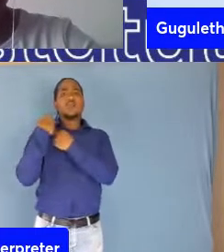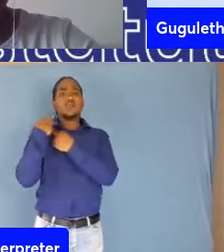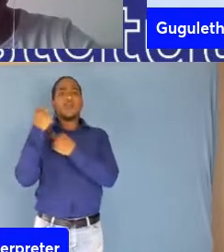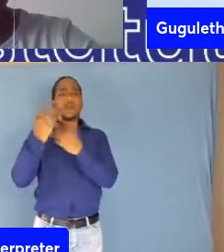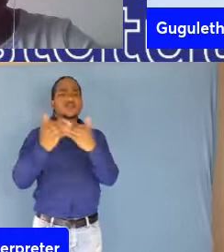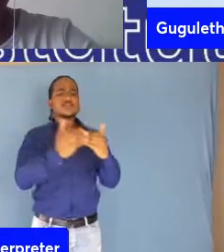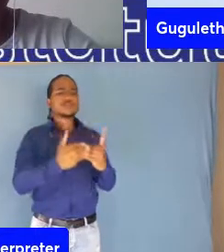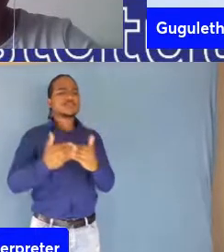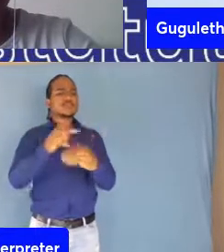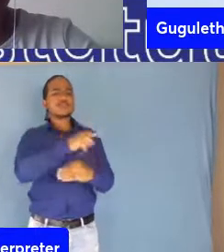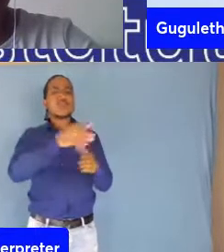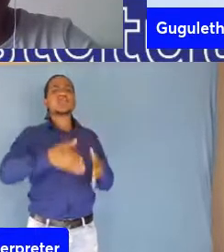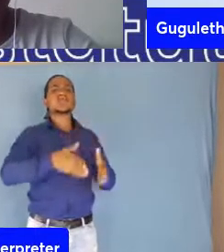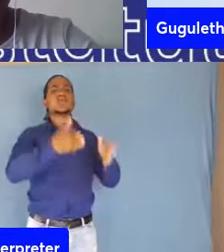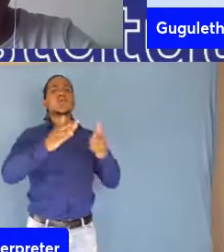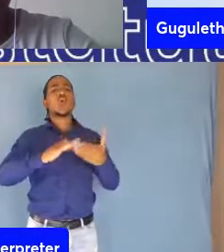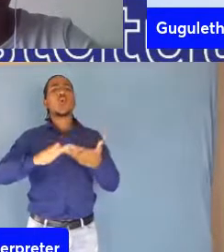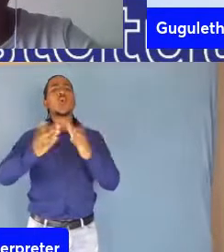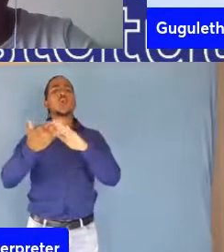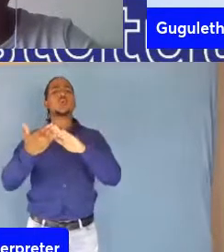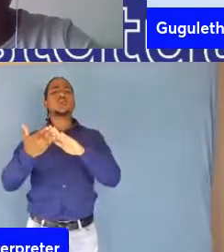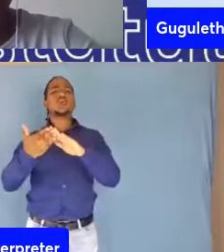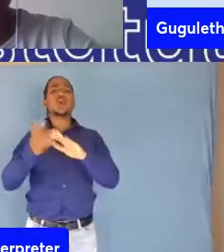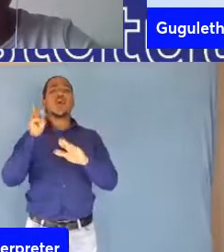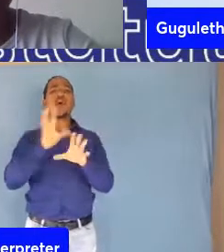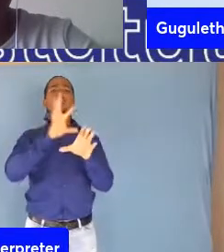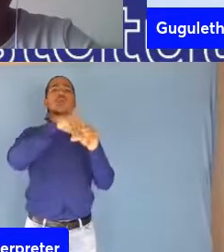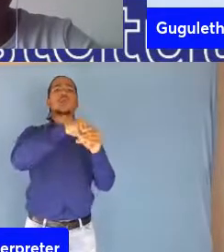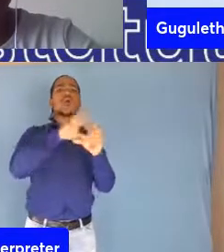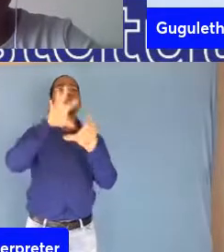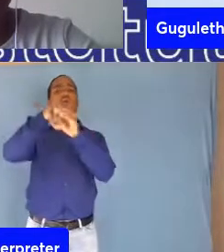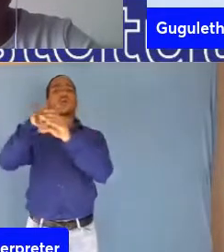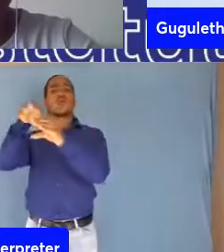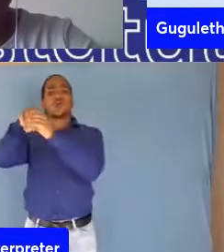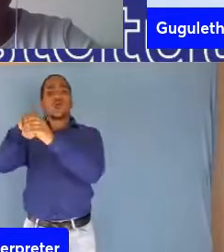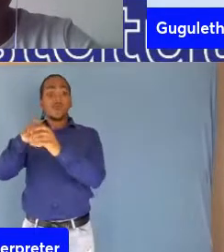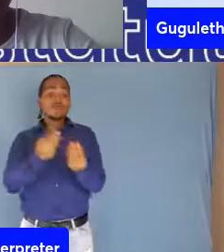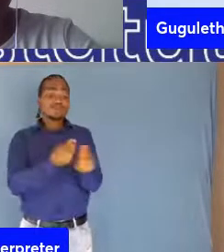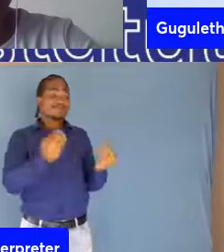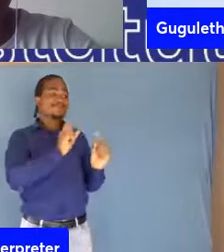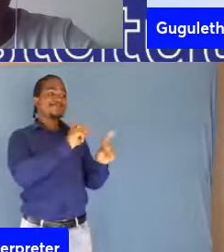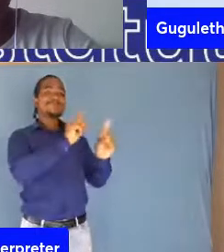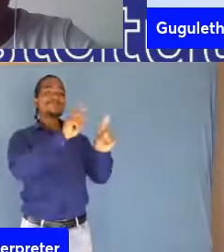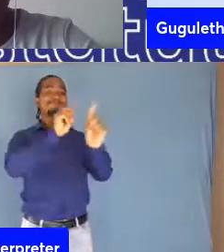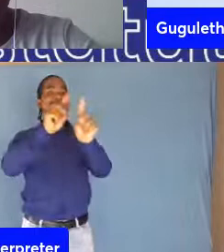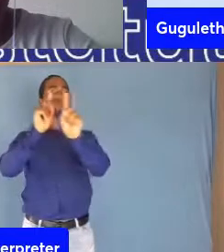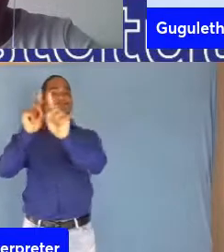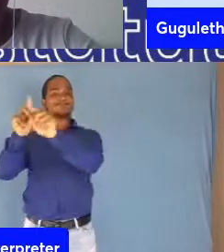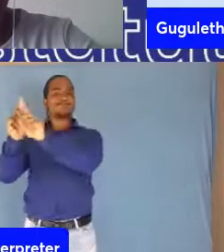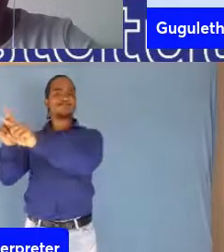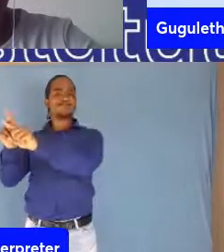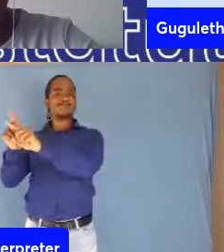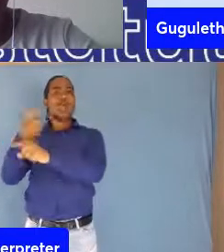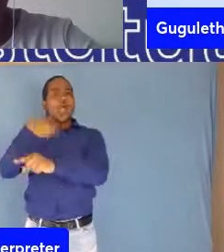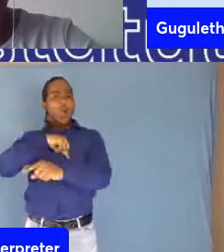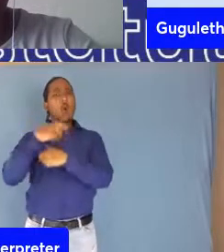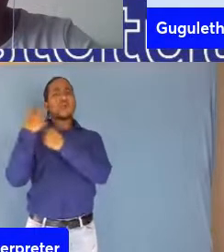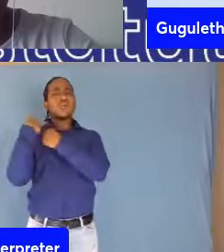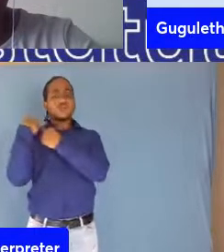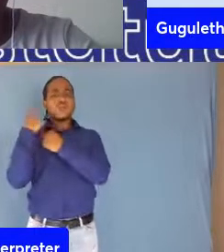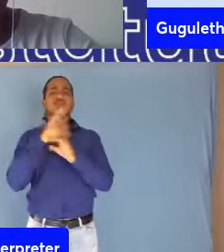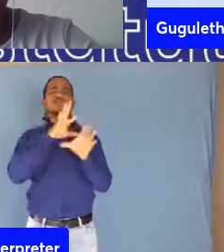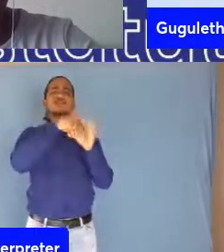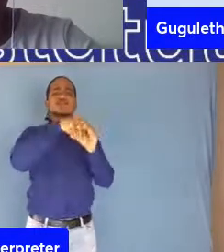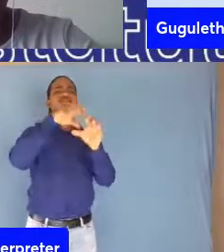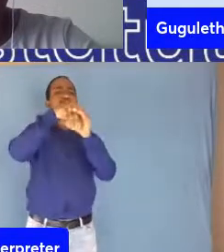It's in our interest to get involved in a school where our kids are going. It's in our interest to get involved and get